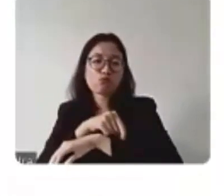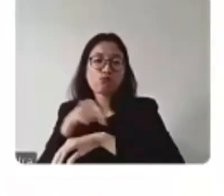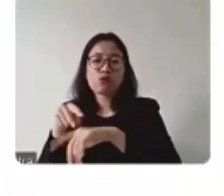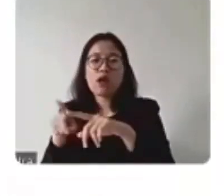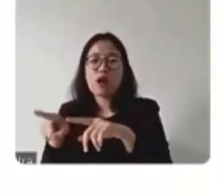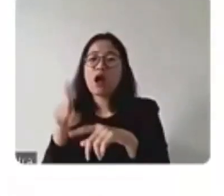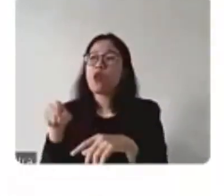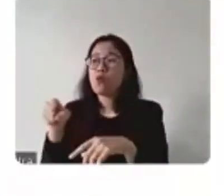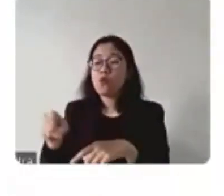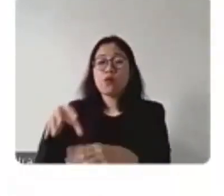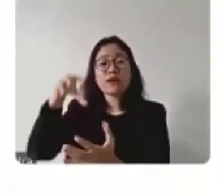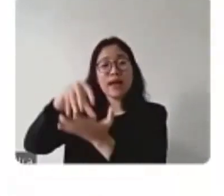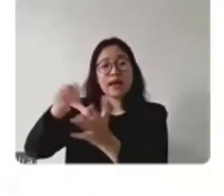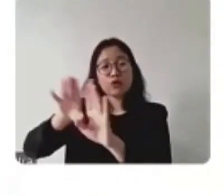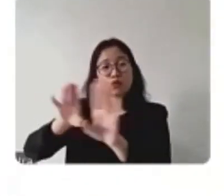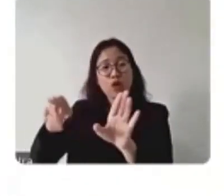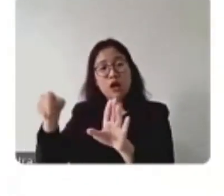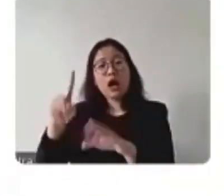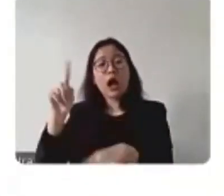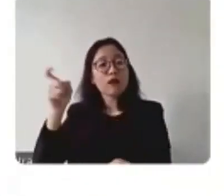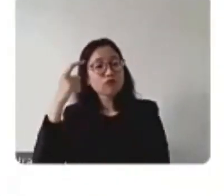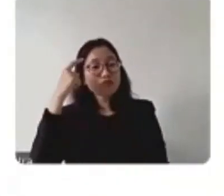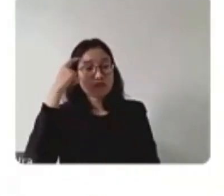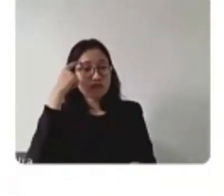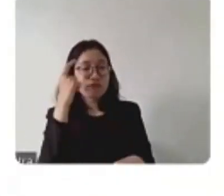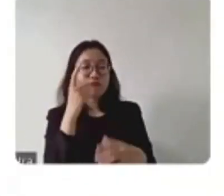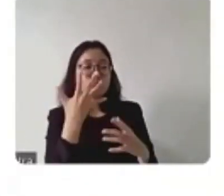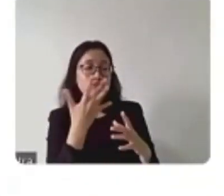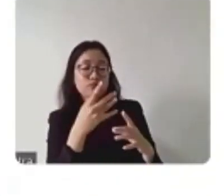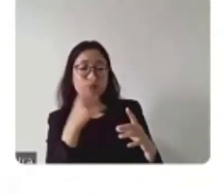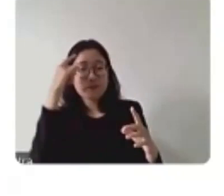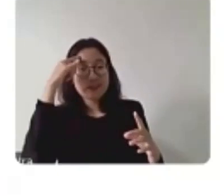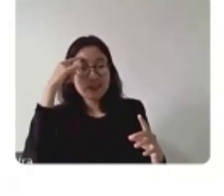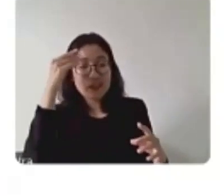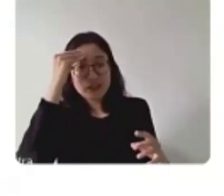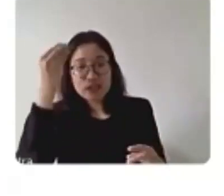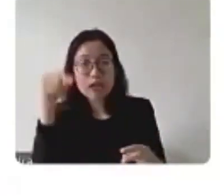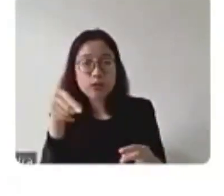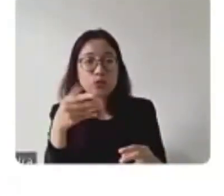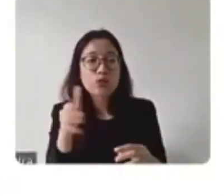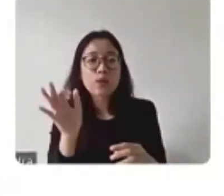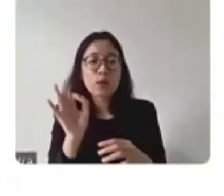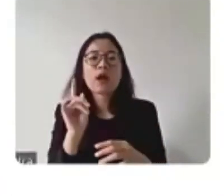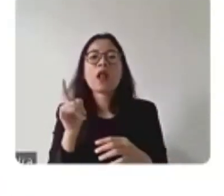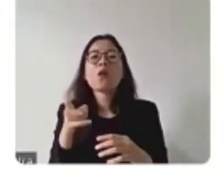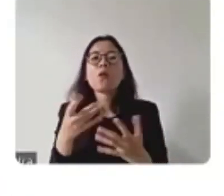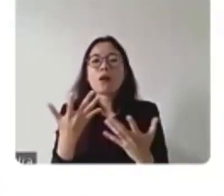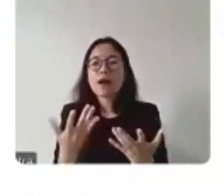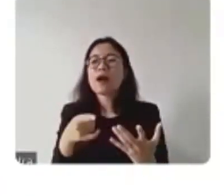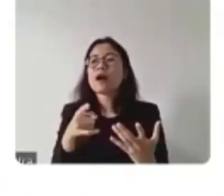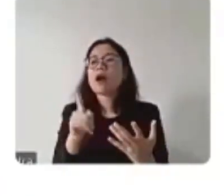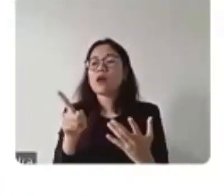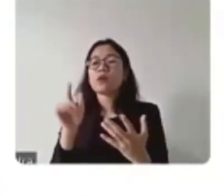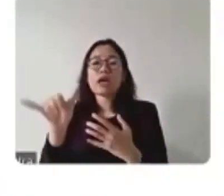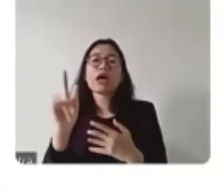land change will affect the increase of malaria cases, something like that. So I think,